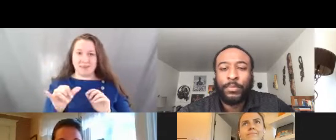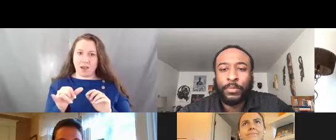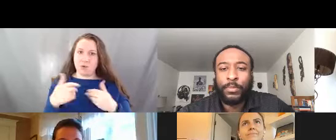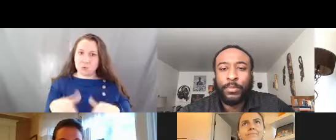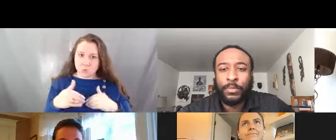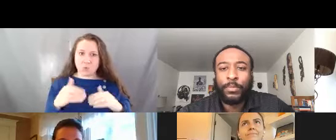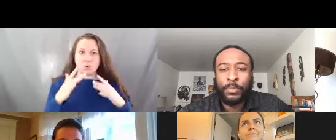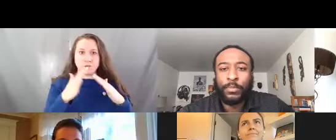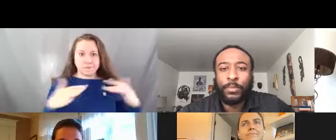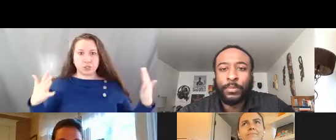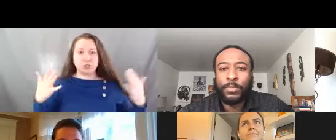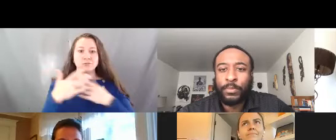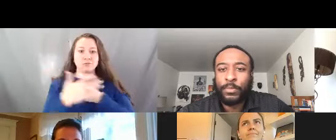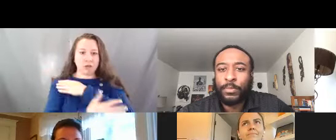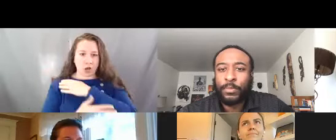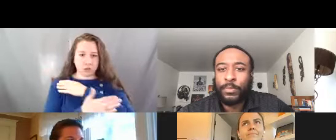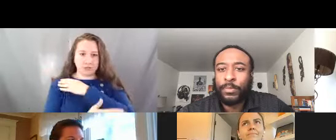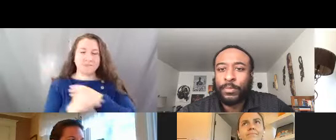altogether. Although